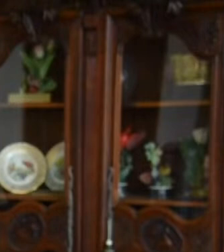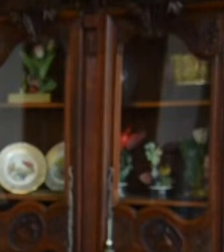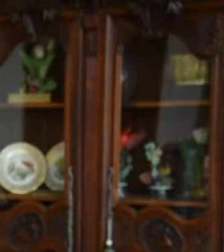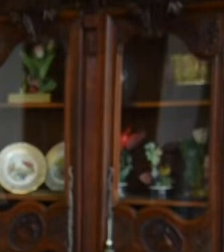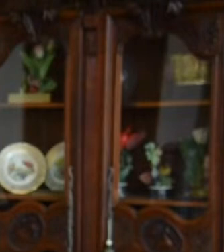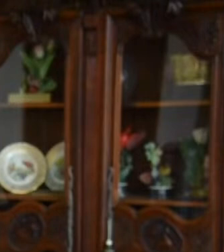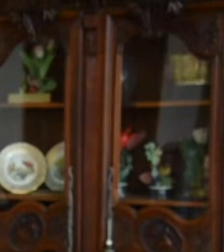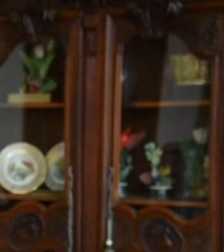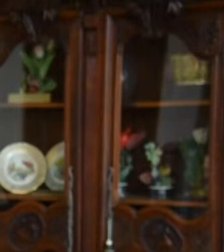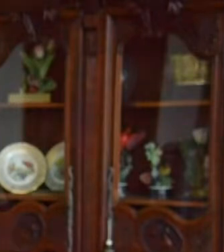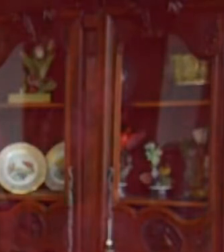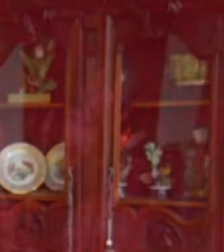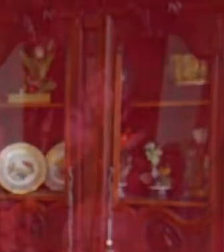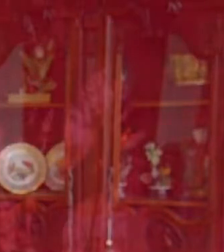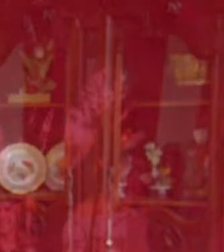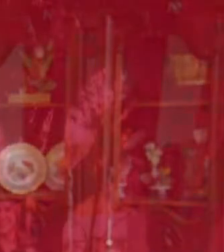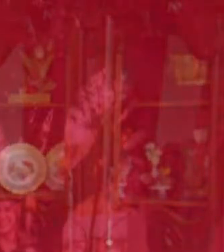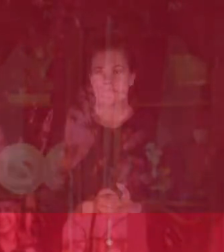Your moment is forever.